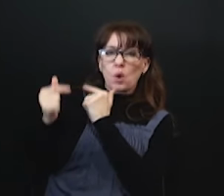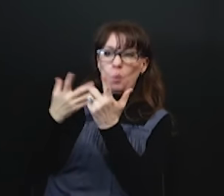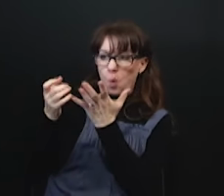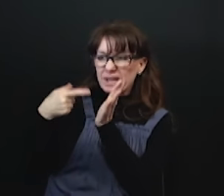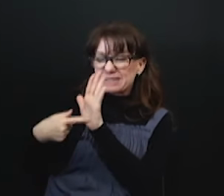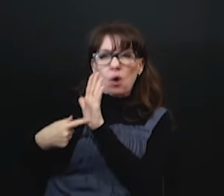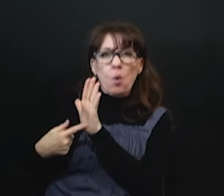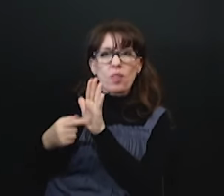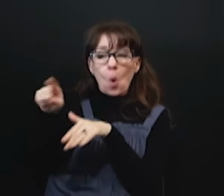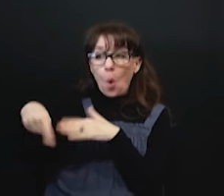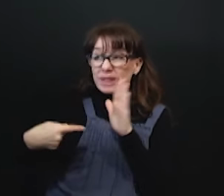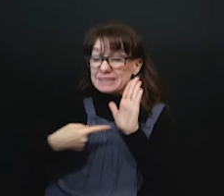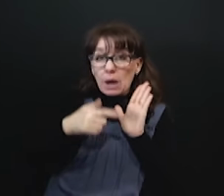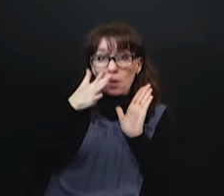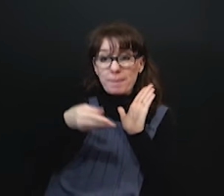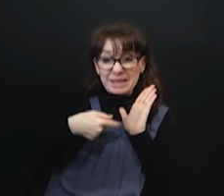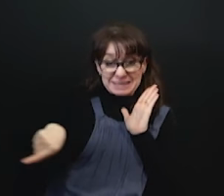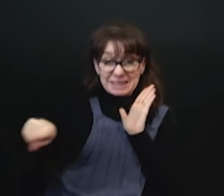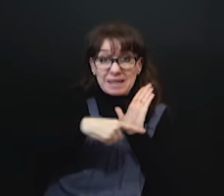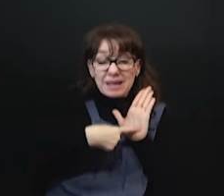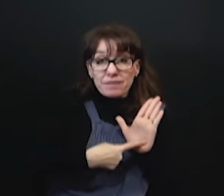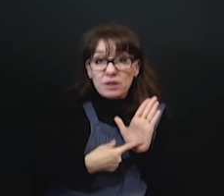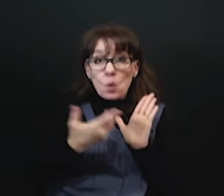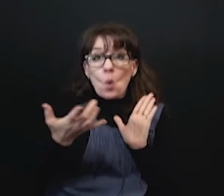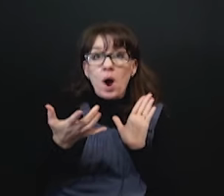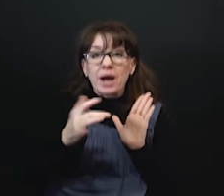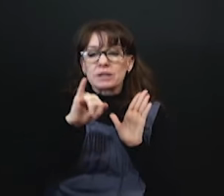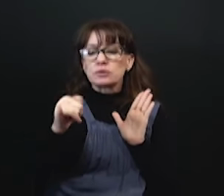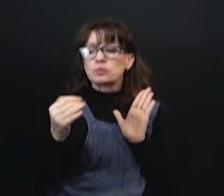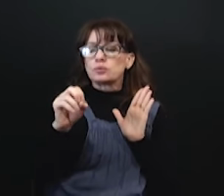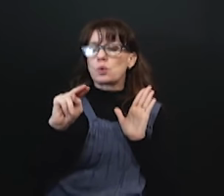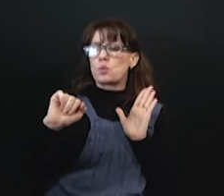sign. He said, the only sign that will be given to this generation is the sign of Jonah.